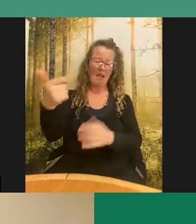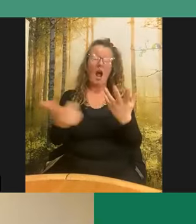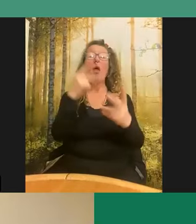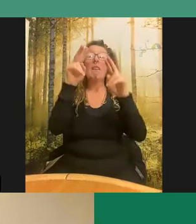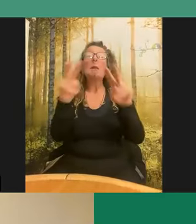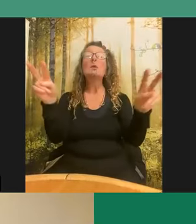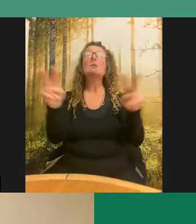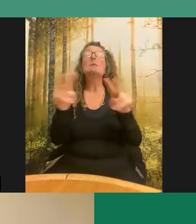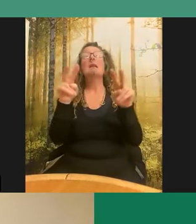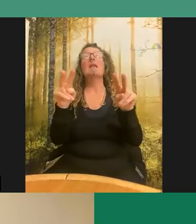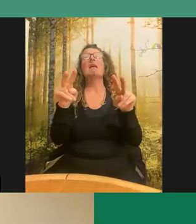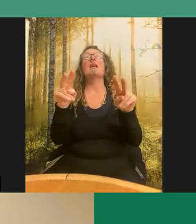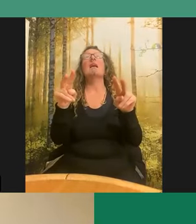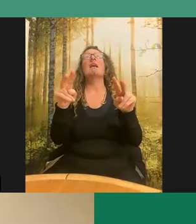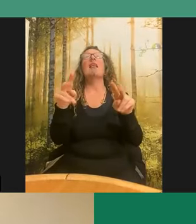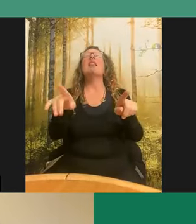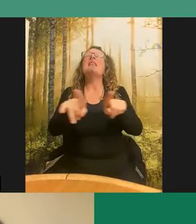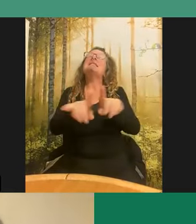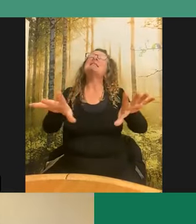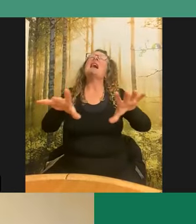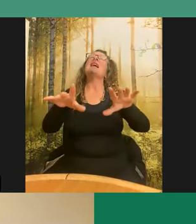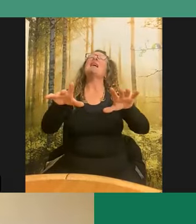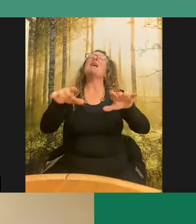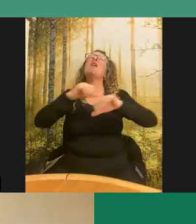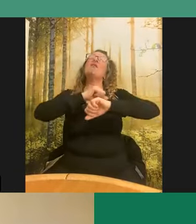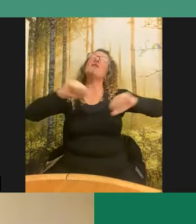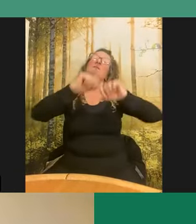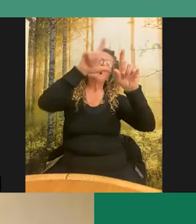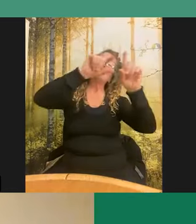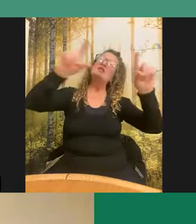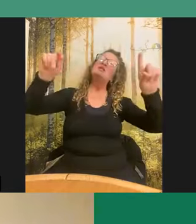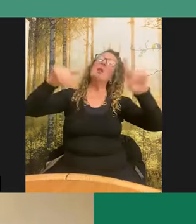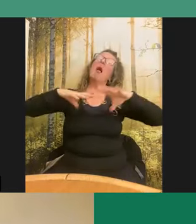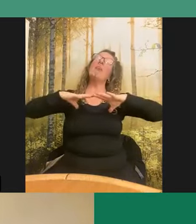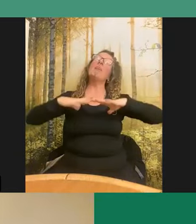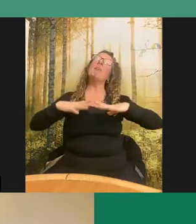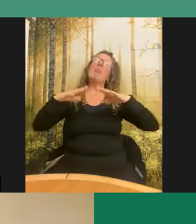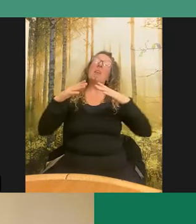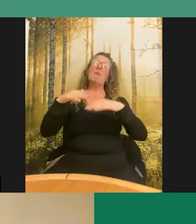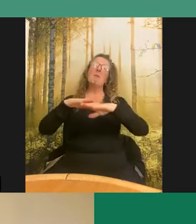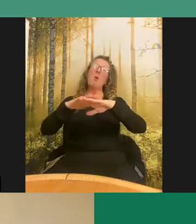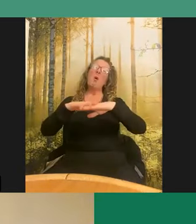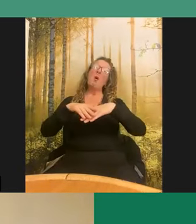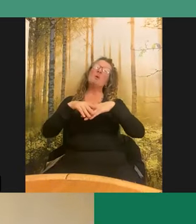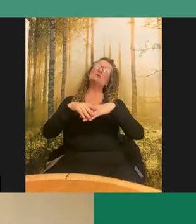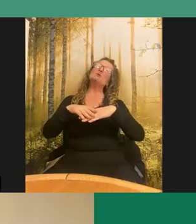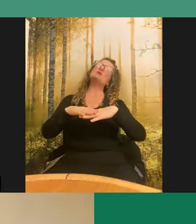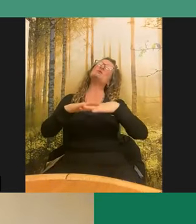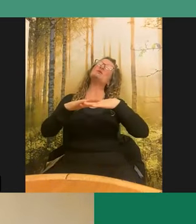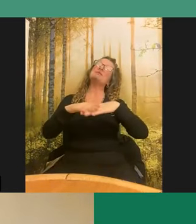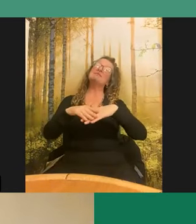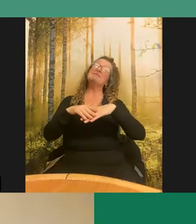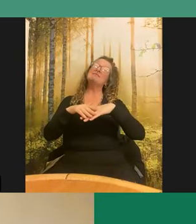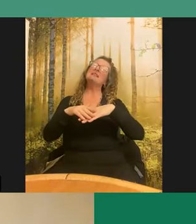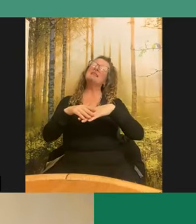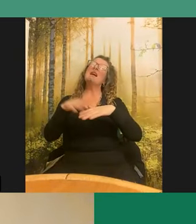think of this as the porch moment. You know, this is the moment to reflect, get some respite, reset, go again. So this is from a